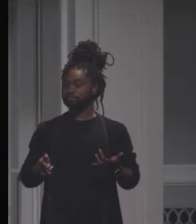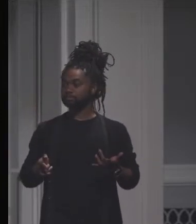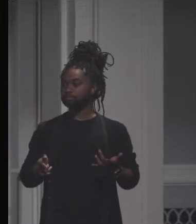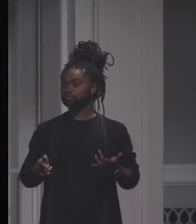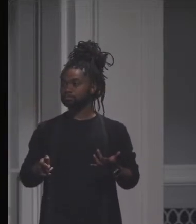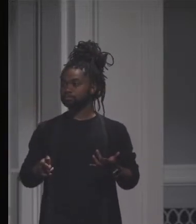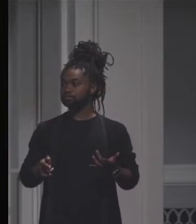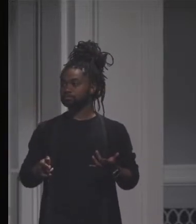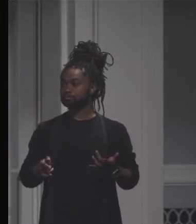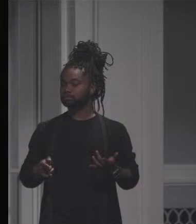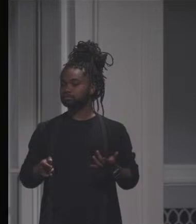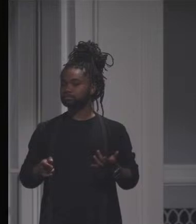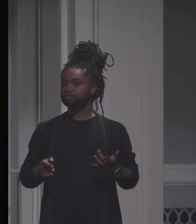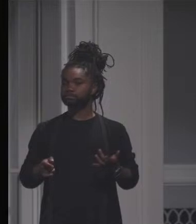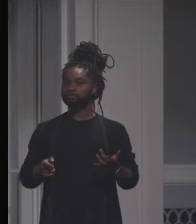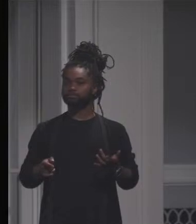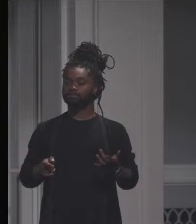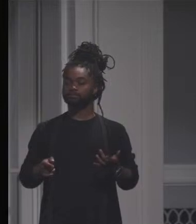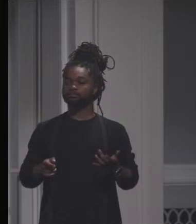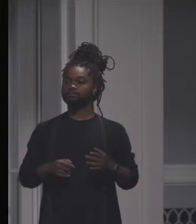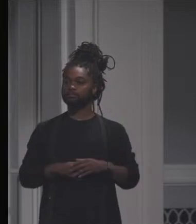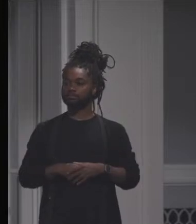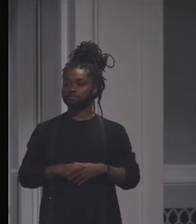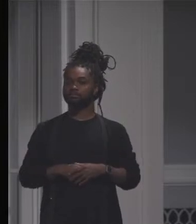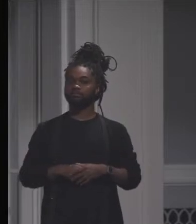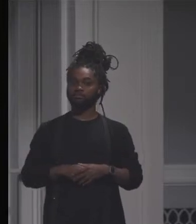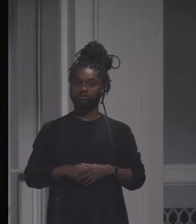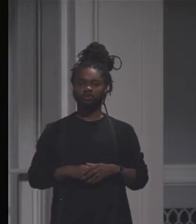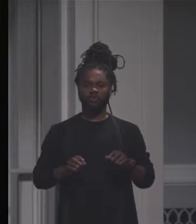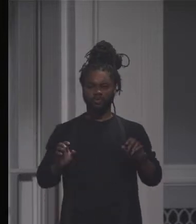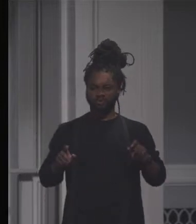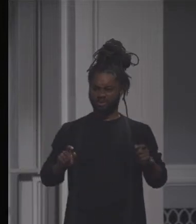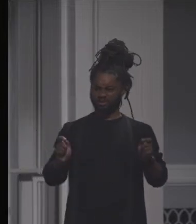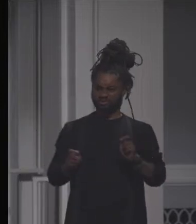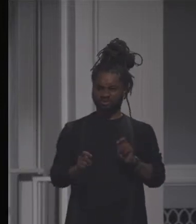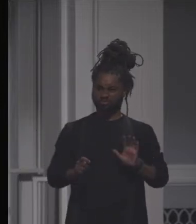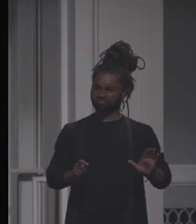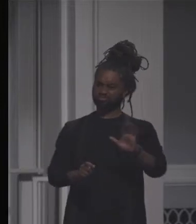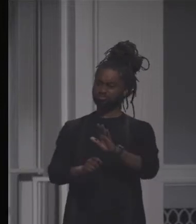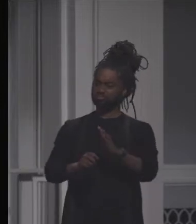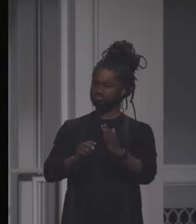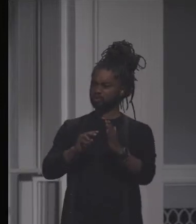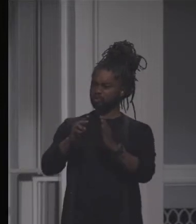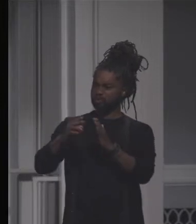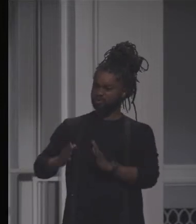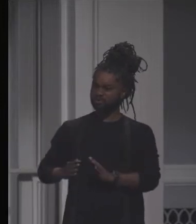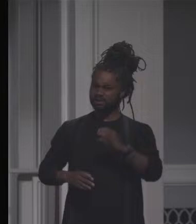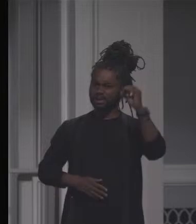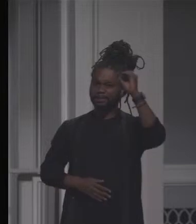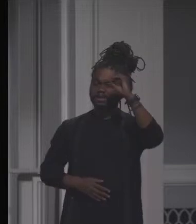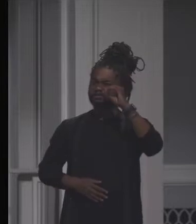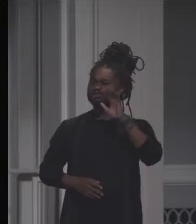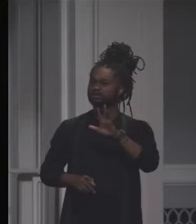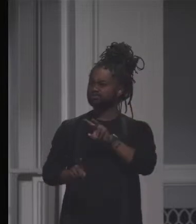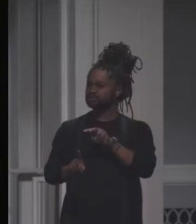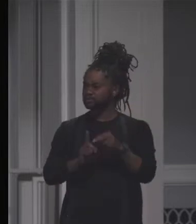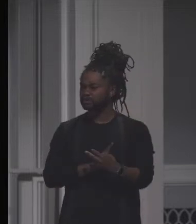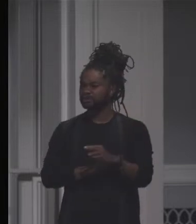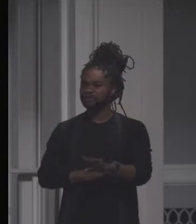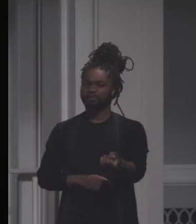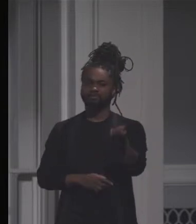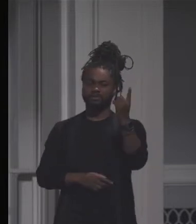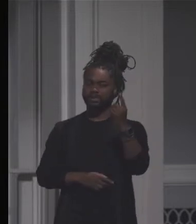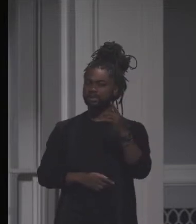you can actually change a reader's standpoint. You can change their understanding of